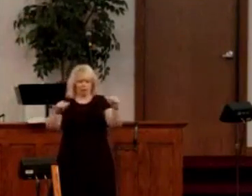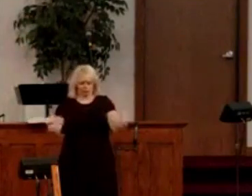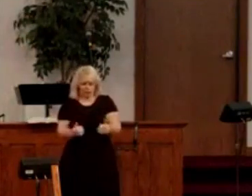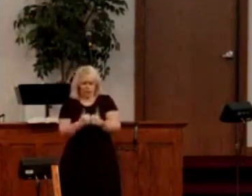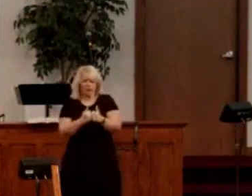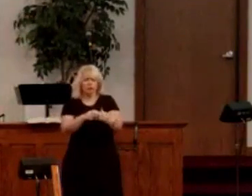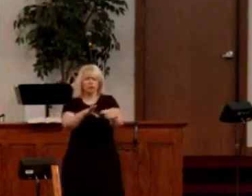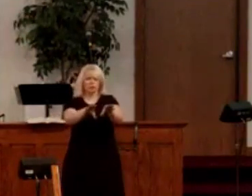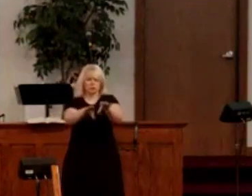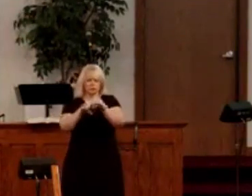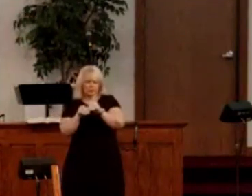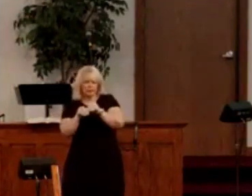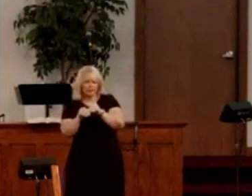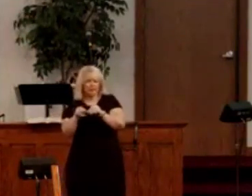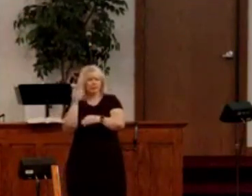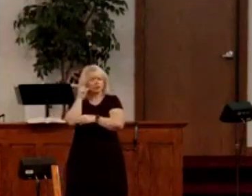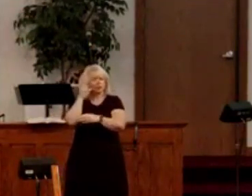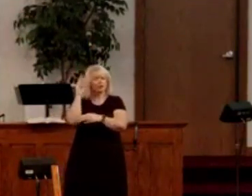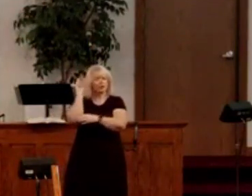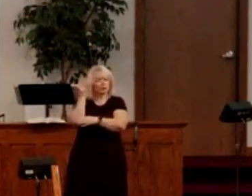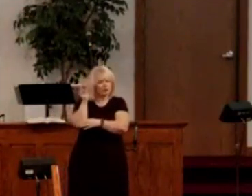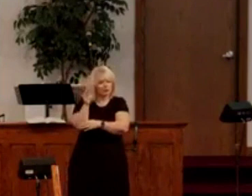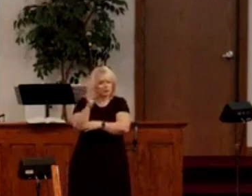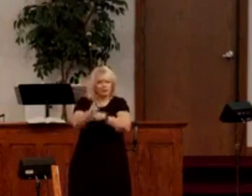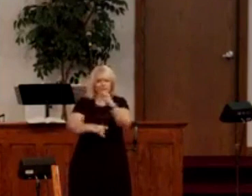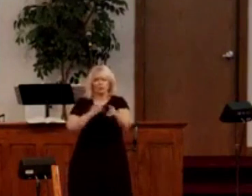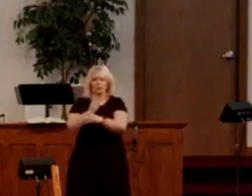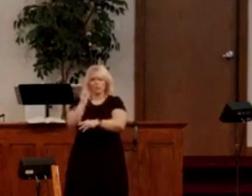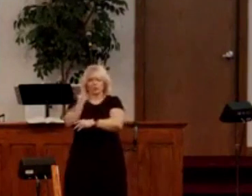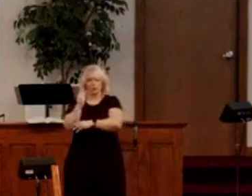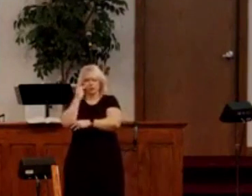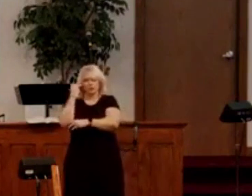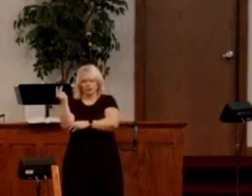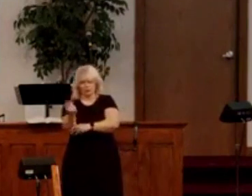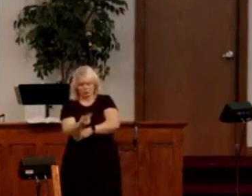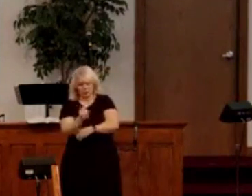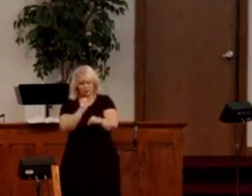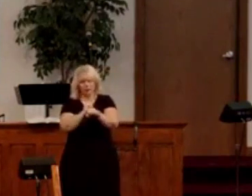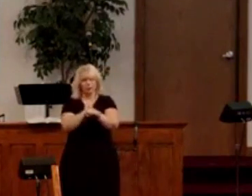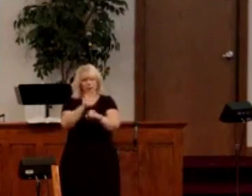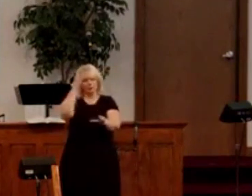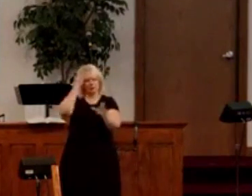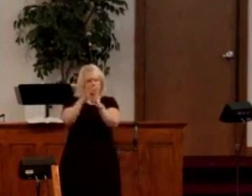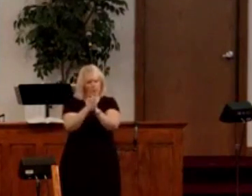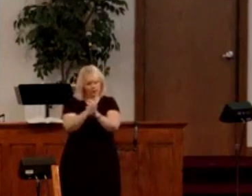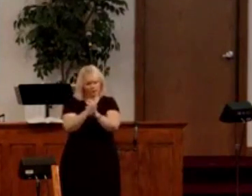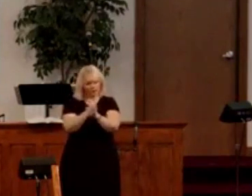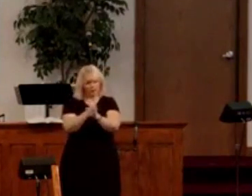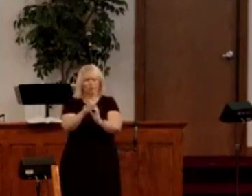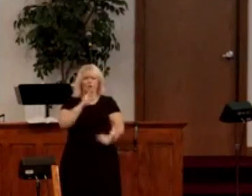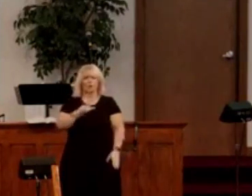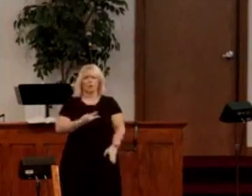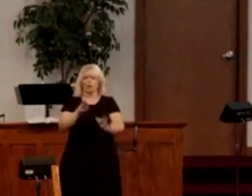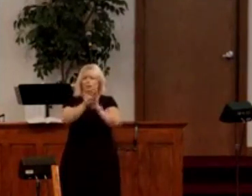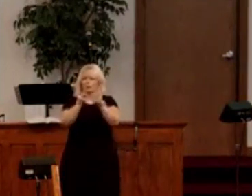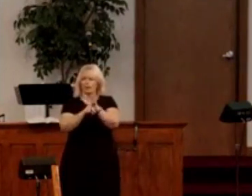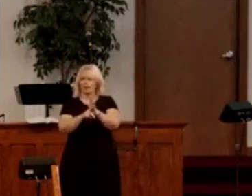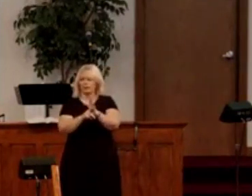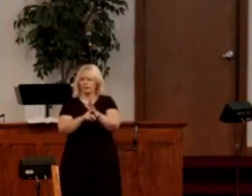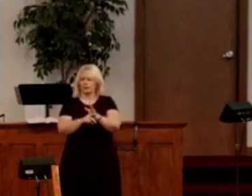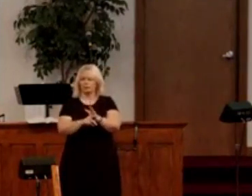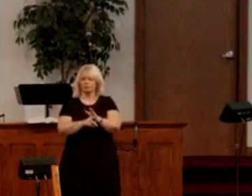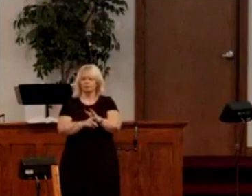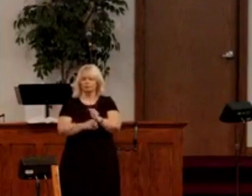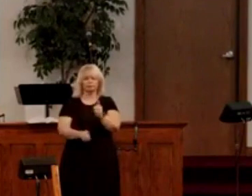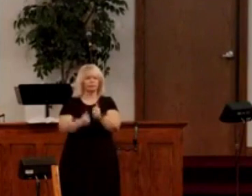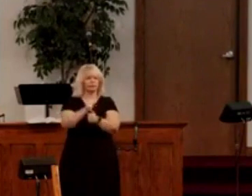today, because that's what the world needs to see, the works of the believers. All right, welcome back. Most of you I recognize, some